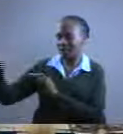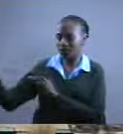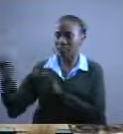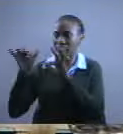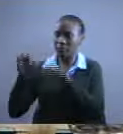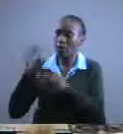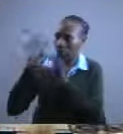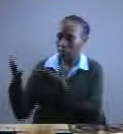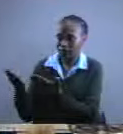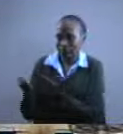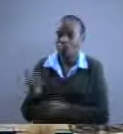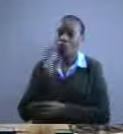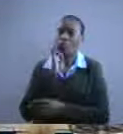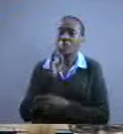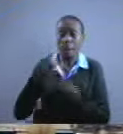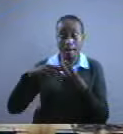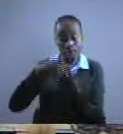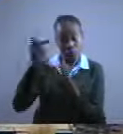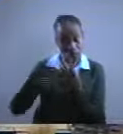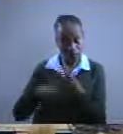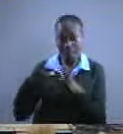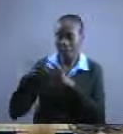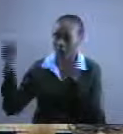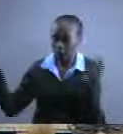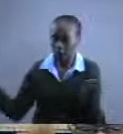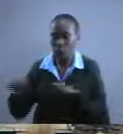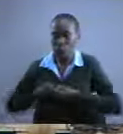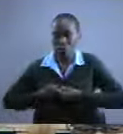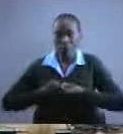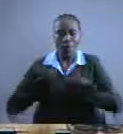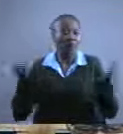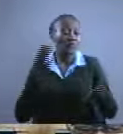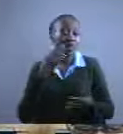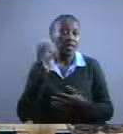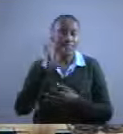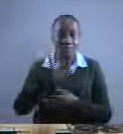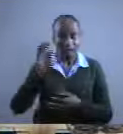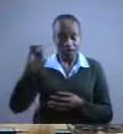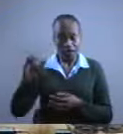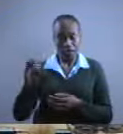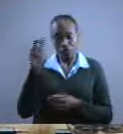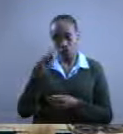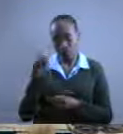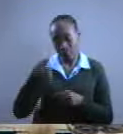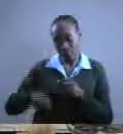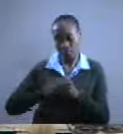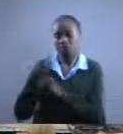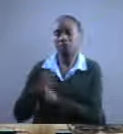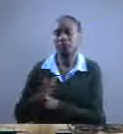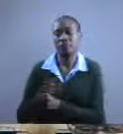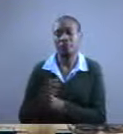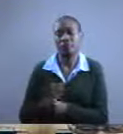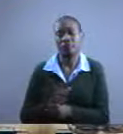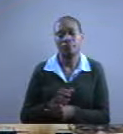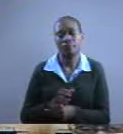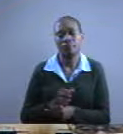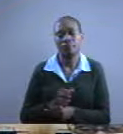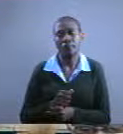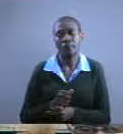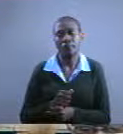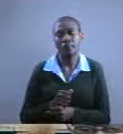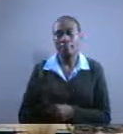This project is completed and it's scheduled to be launched on the 30th of November 2013. Then